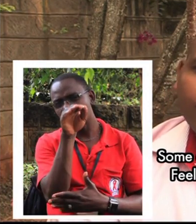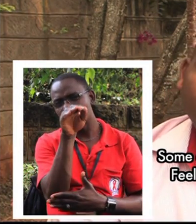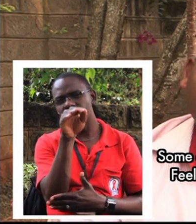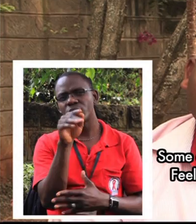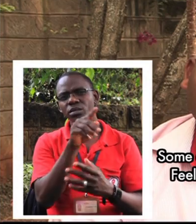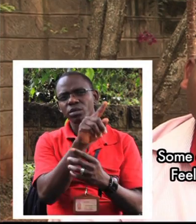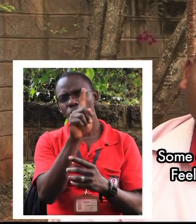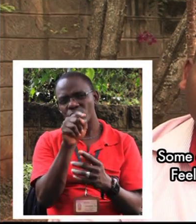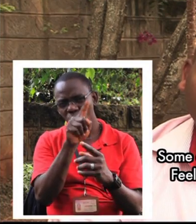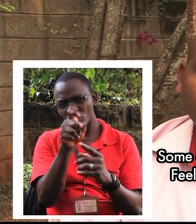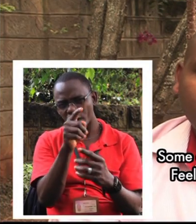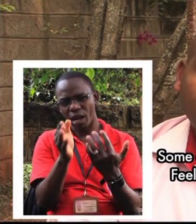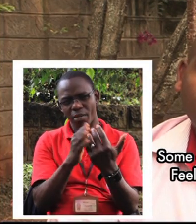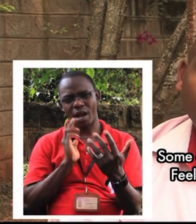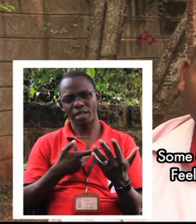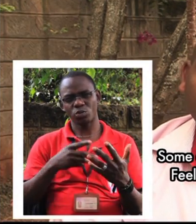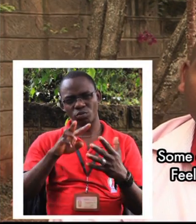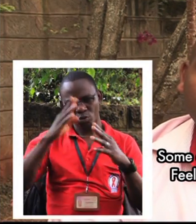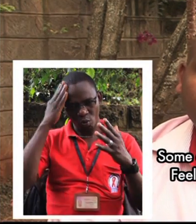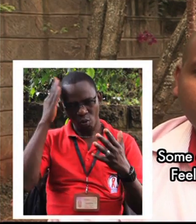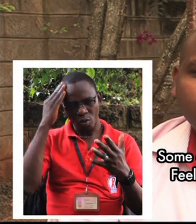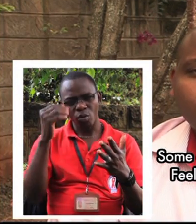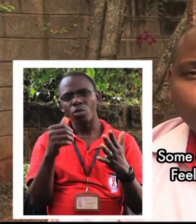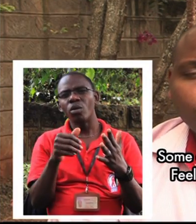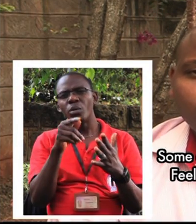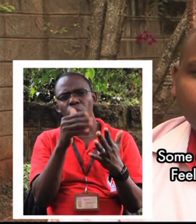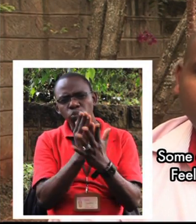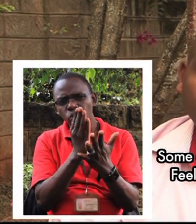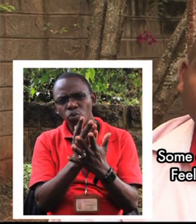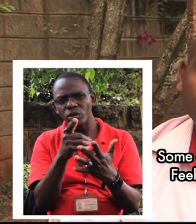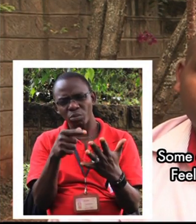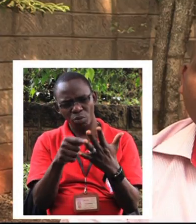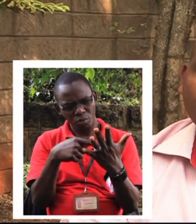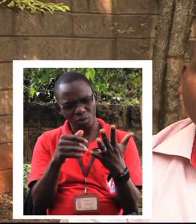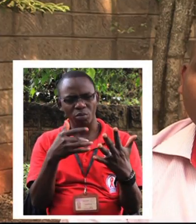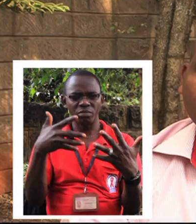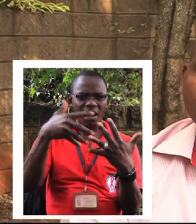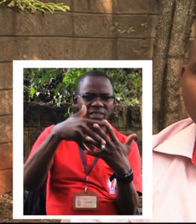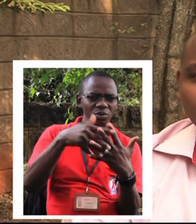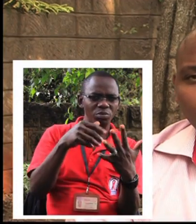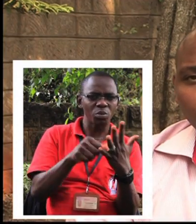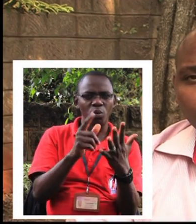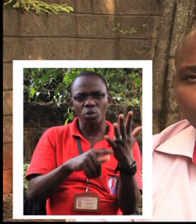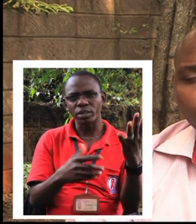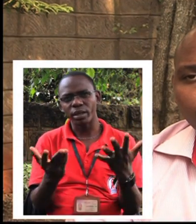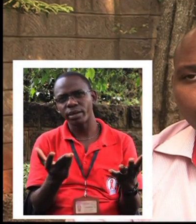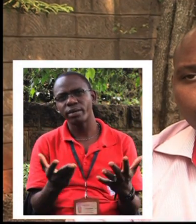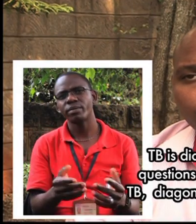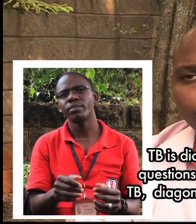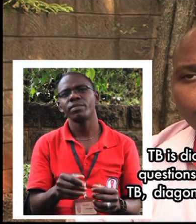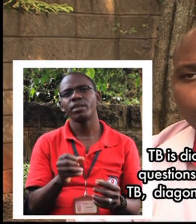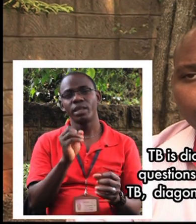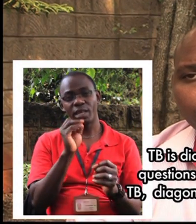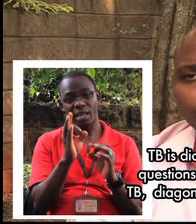the other parts of the body, any part of the body, then the symptoms will vary. How do you diagnose TB? We do